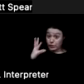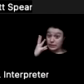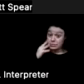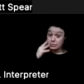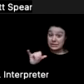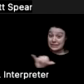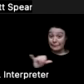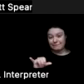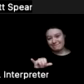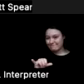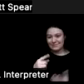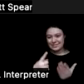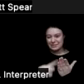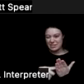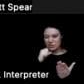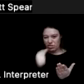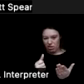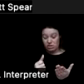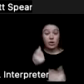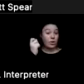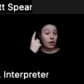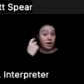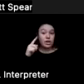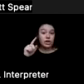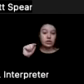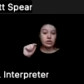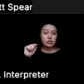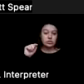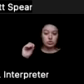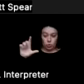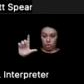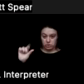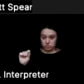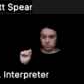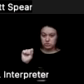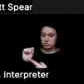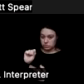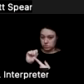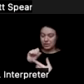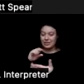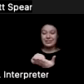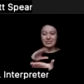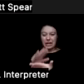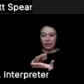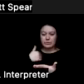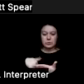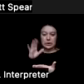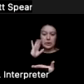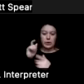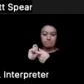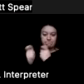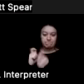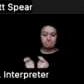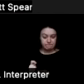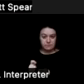that we're providing you, these are tools, these are living documents, these are things that we need to reflect on, as Erica has just been describing. And